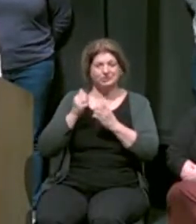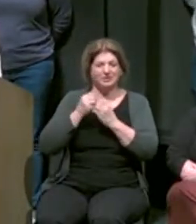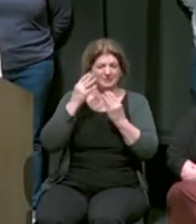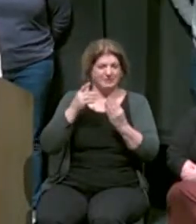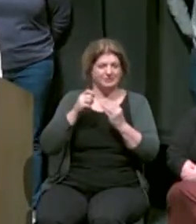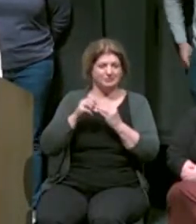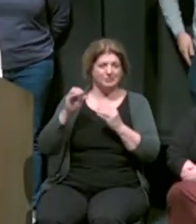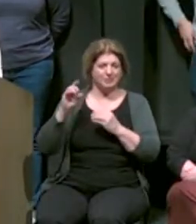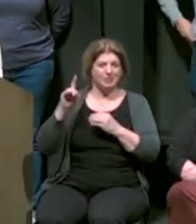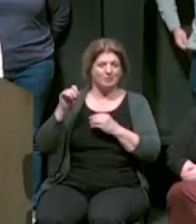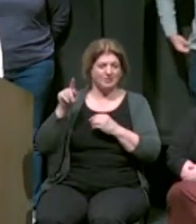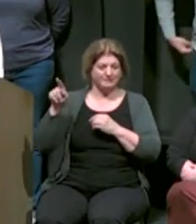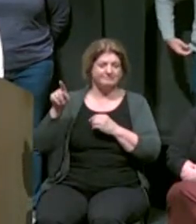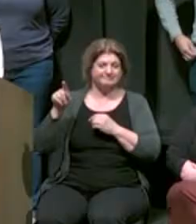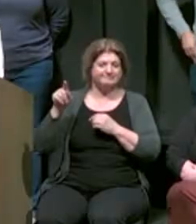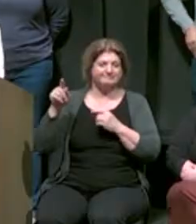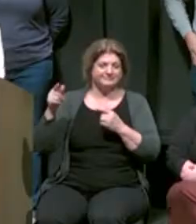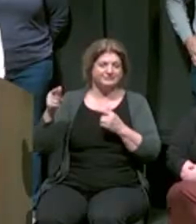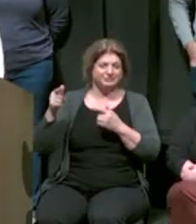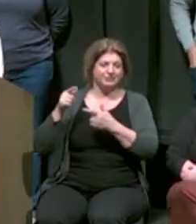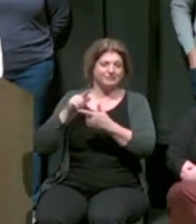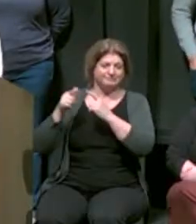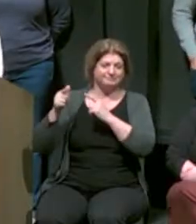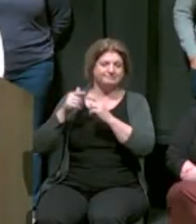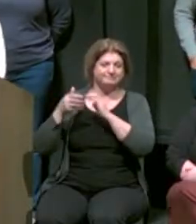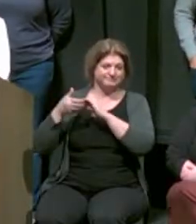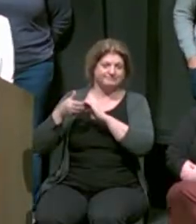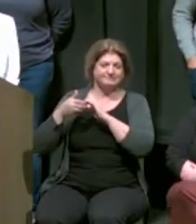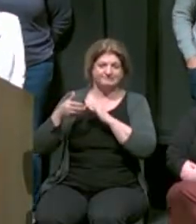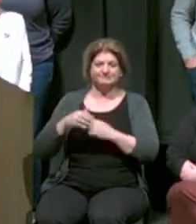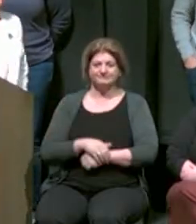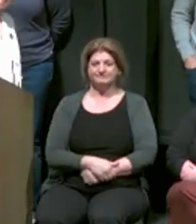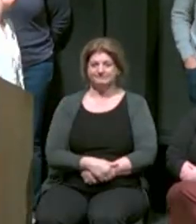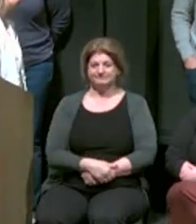information that we've gathered with them and vice versa. So we're all coordinating.